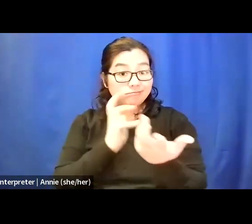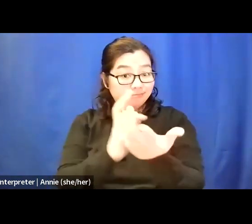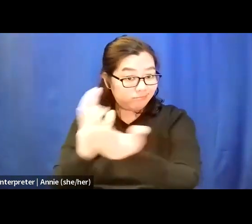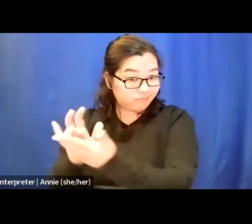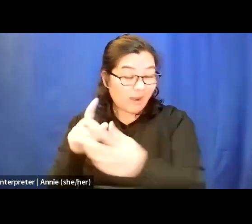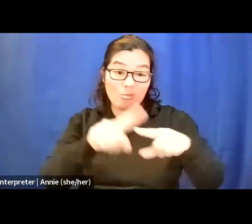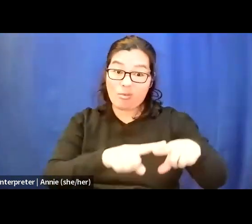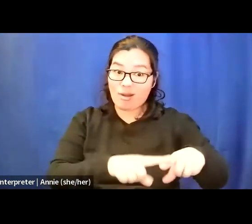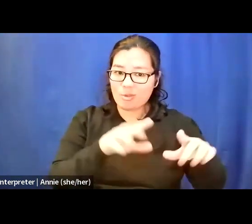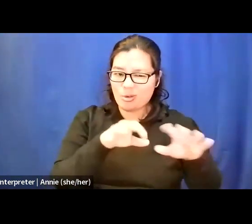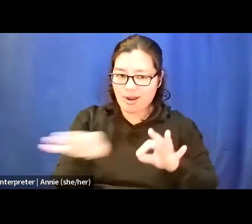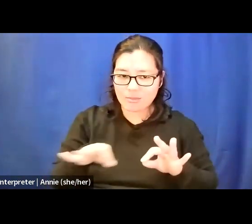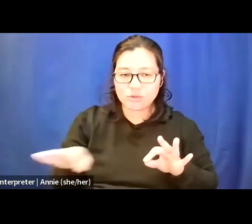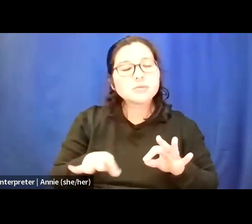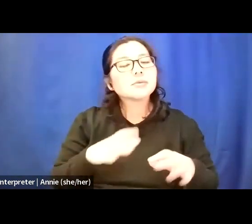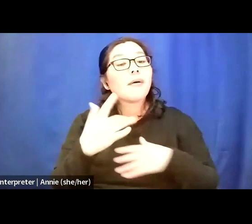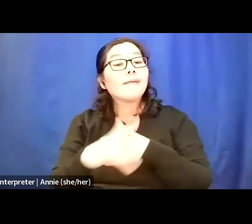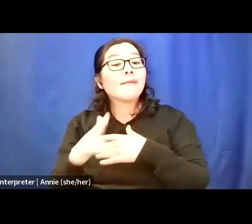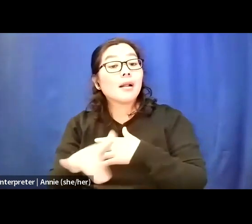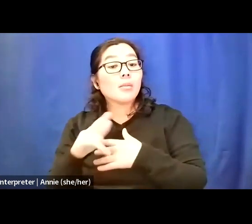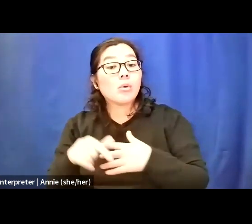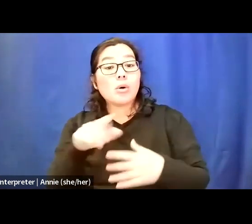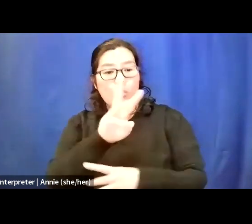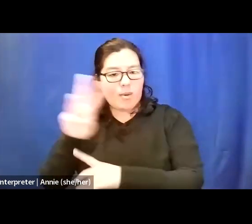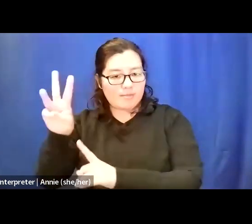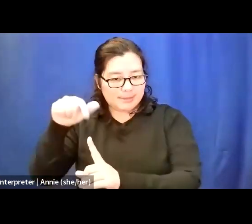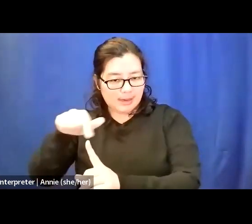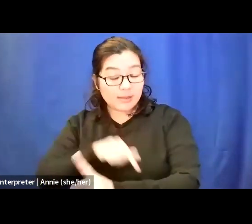reliable captions, they're available at